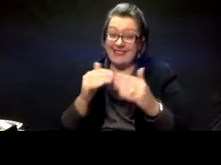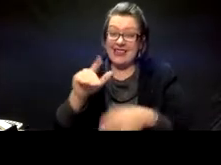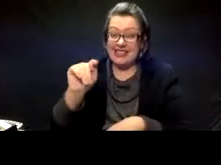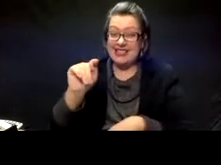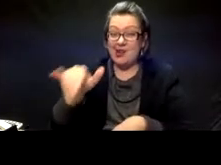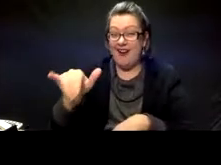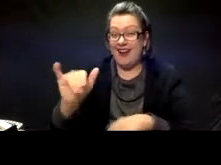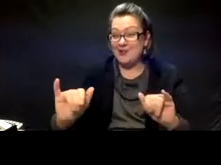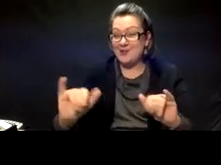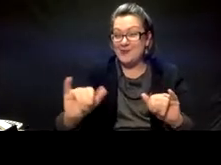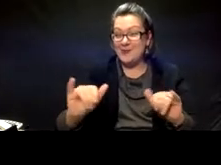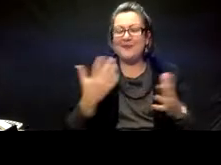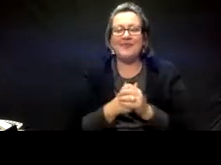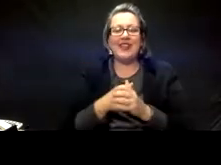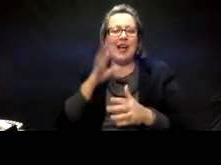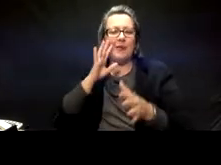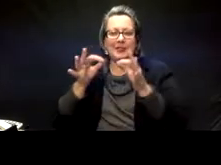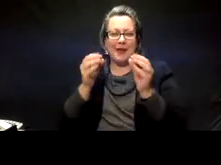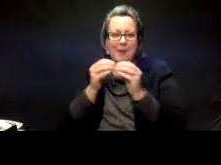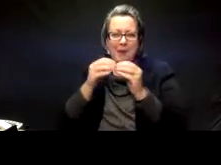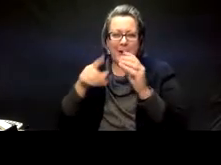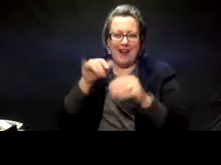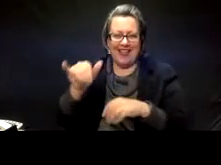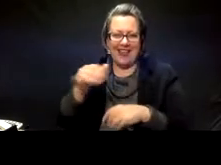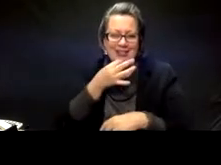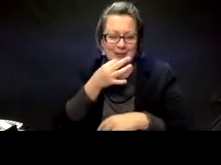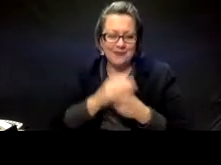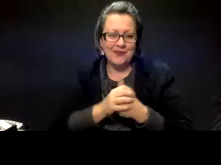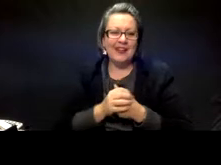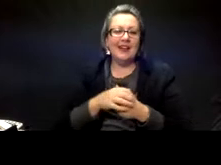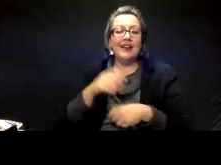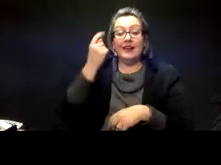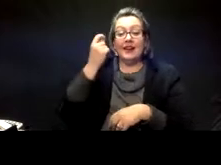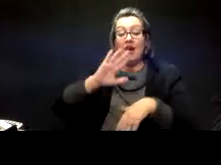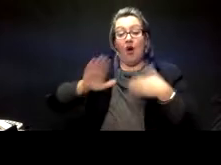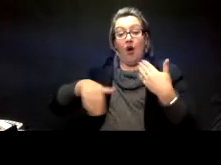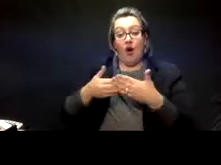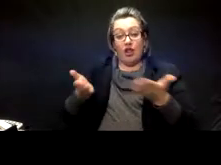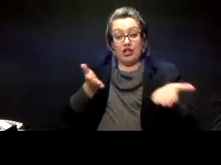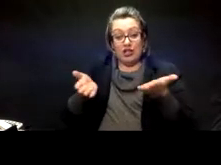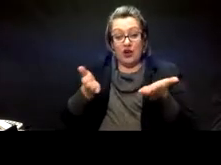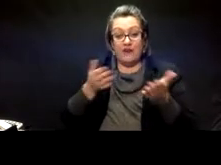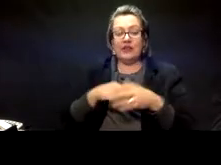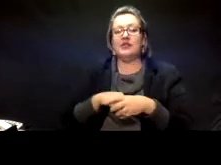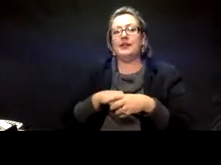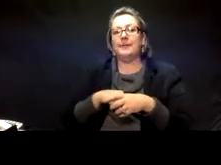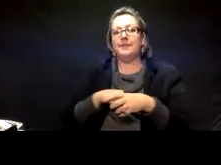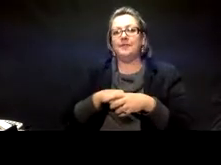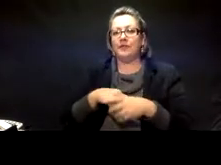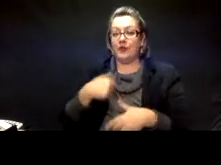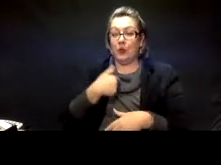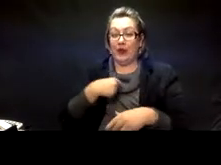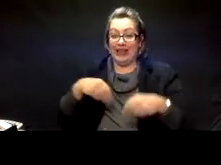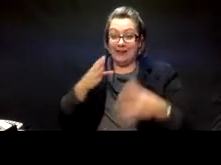phones, and even TTYs, which I'll explain more about that soon. All